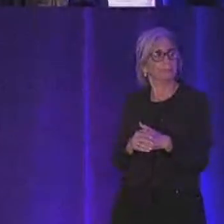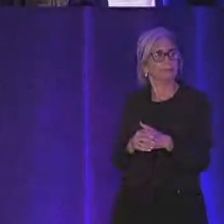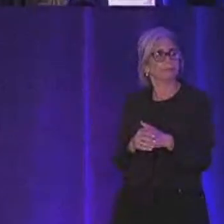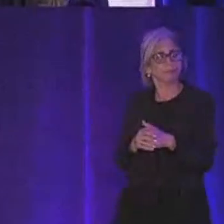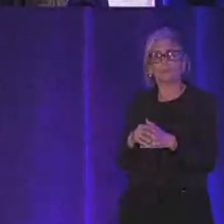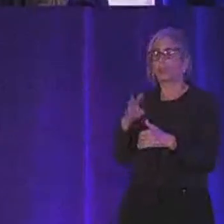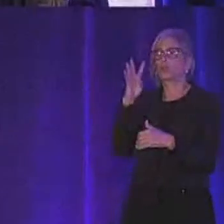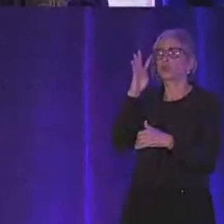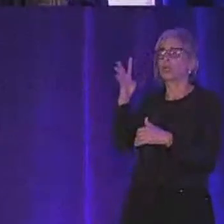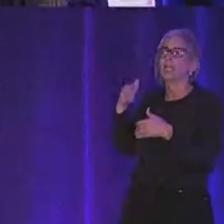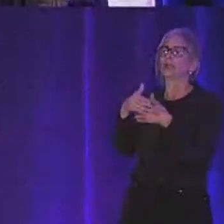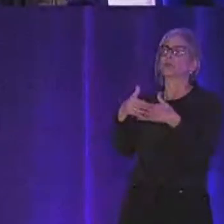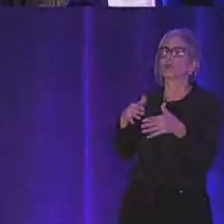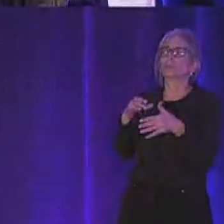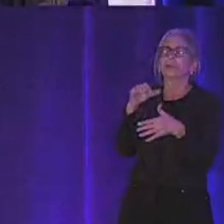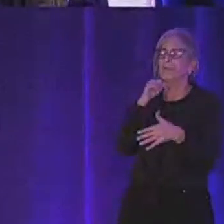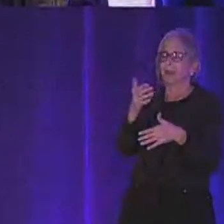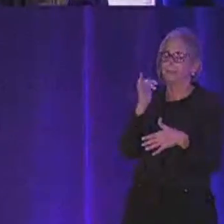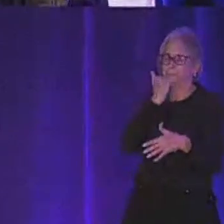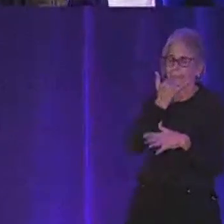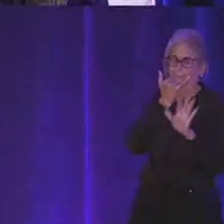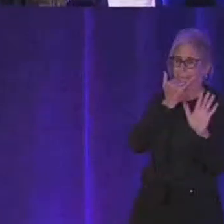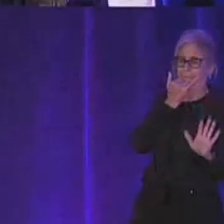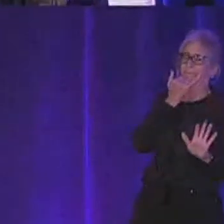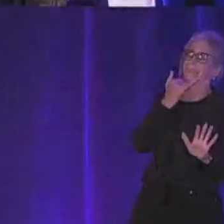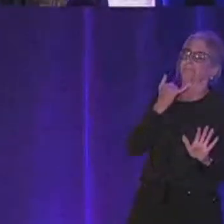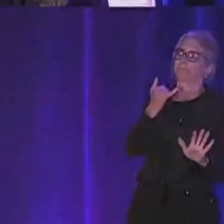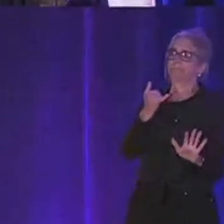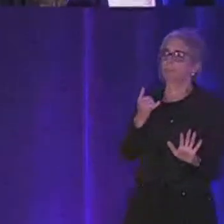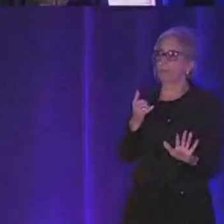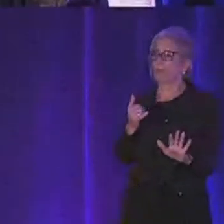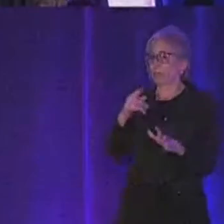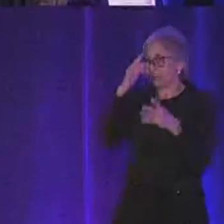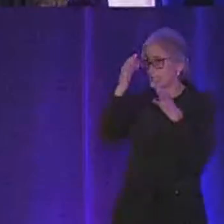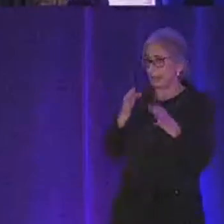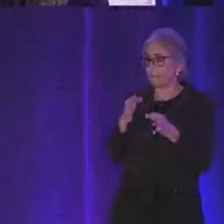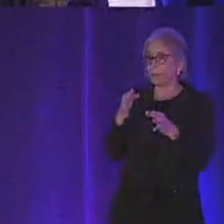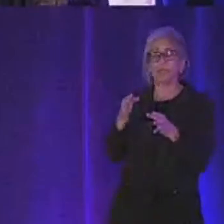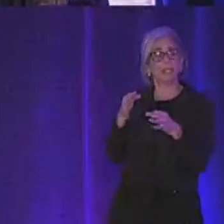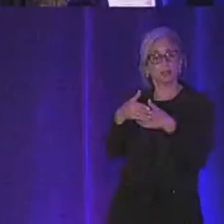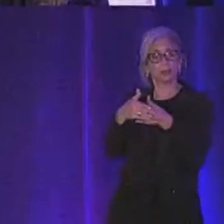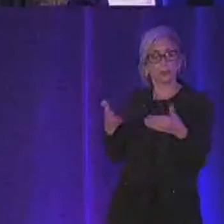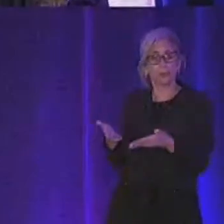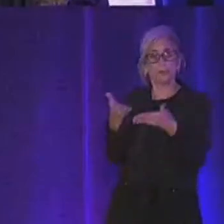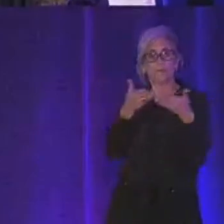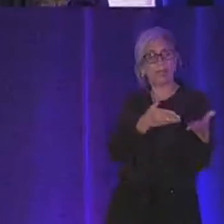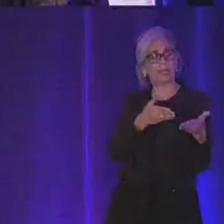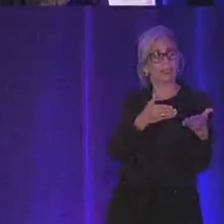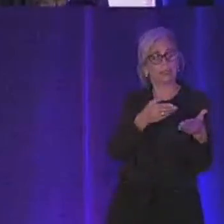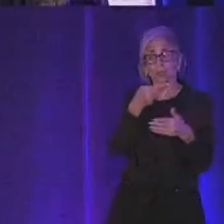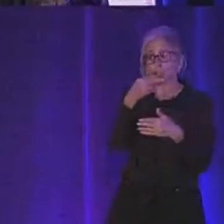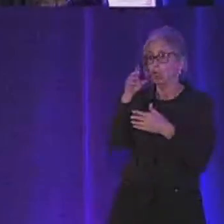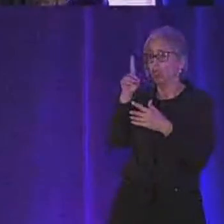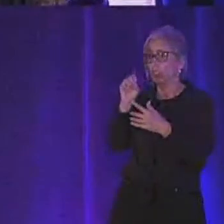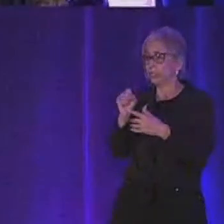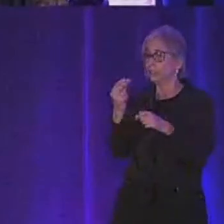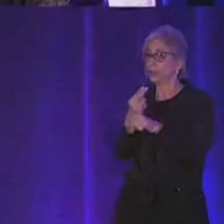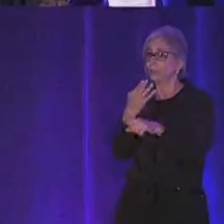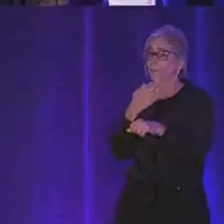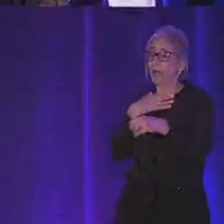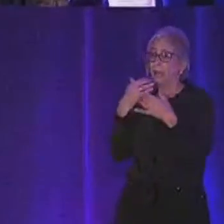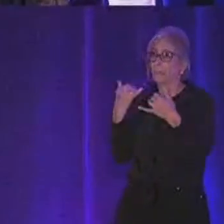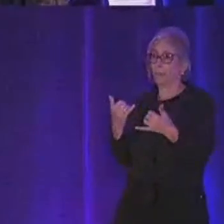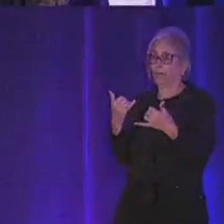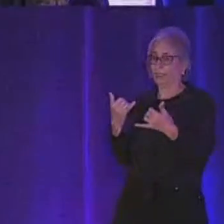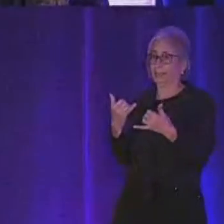my bad. And so what I want to do here is extract some stuff. So definitely the room provider and some hooks. Use my presence,